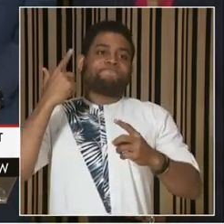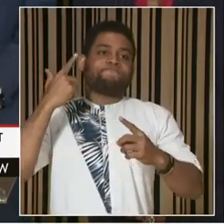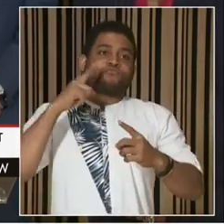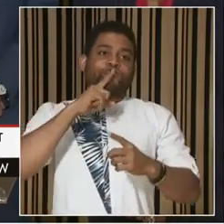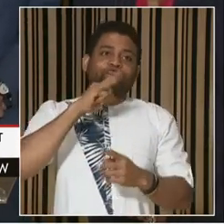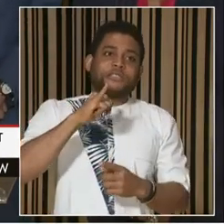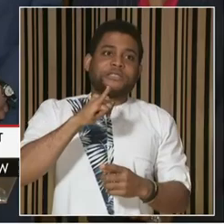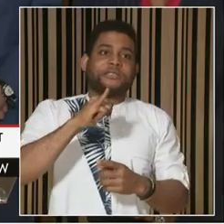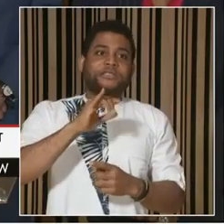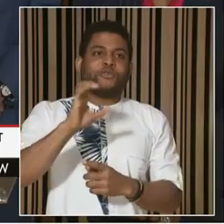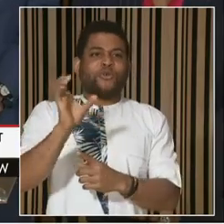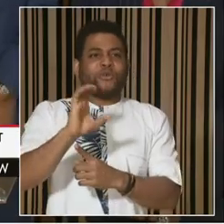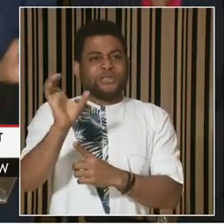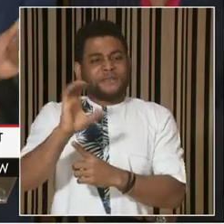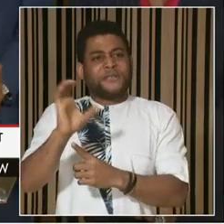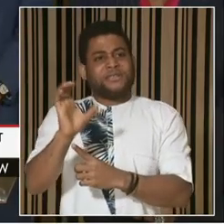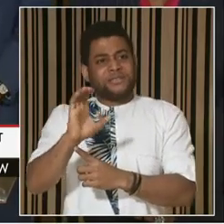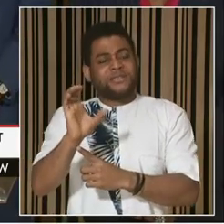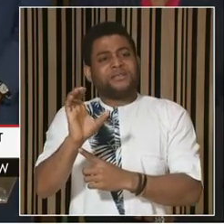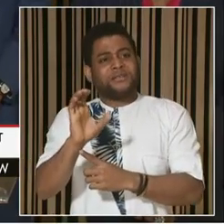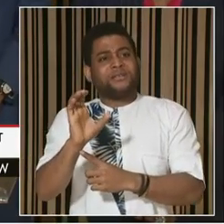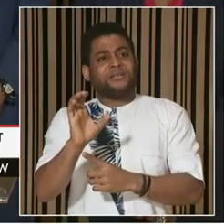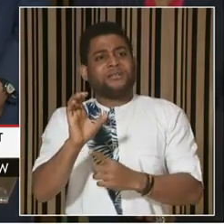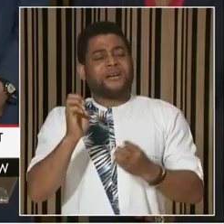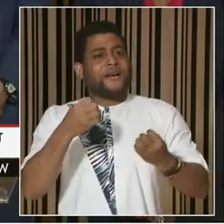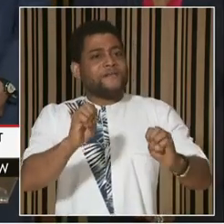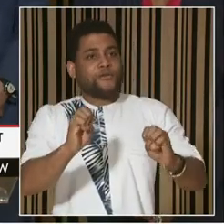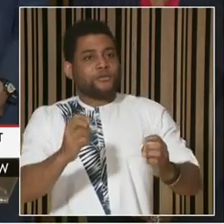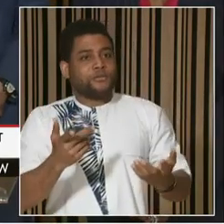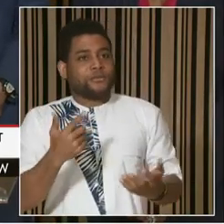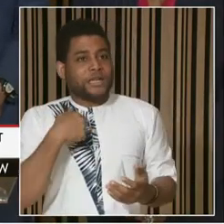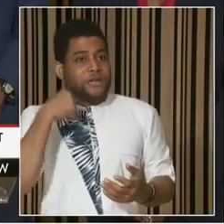estimates. Oh, I thought that was him.